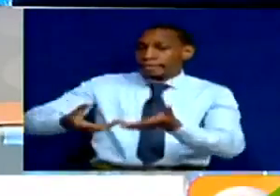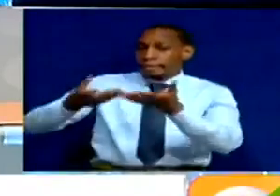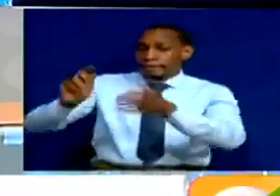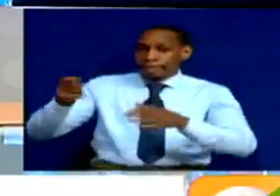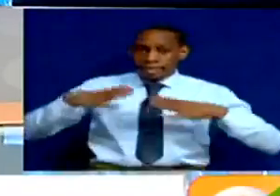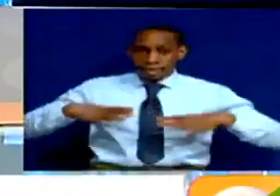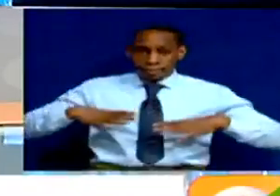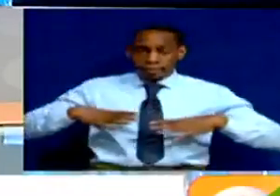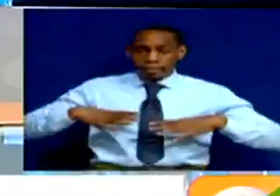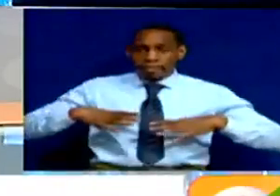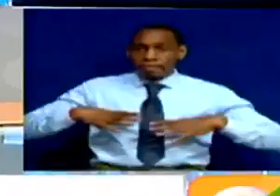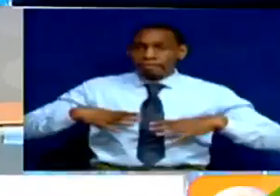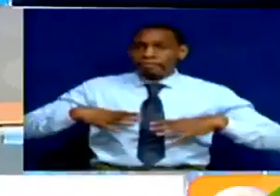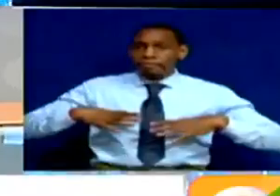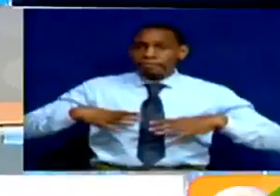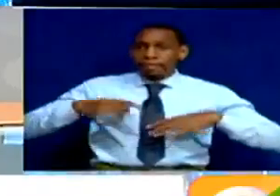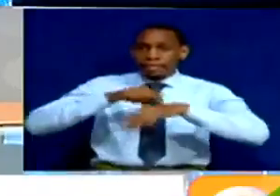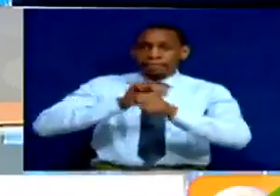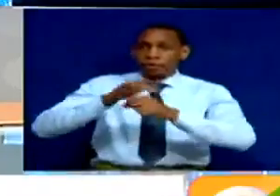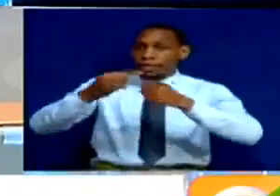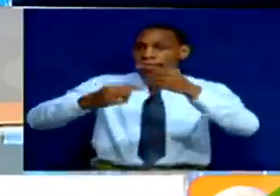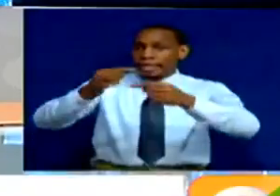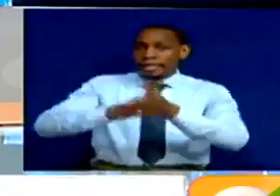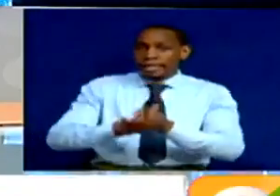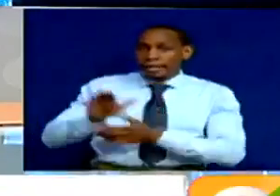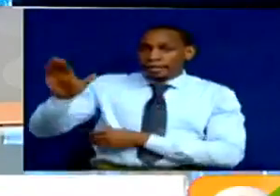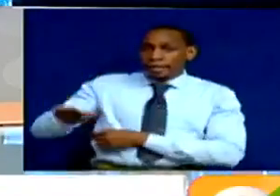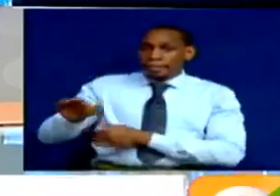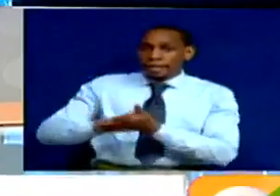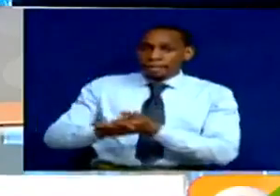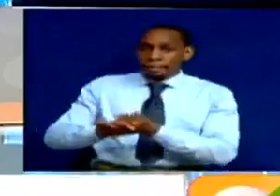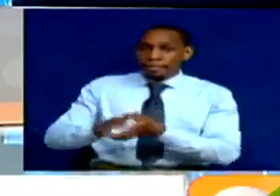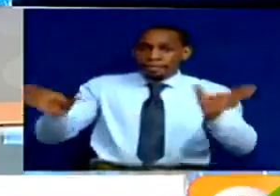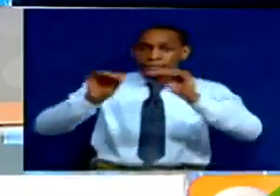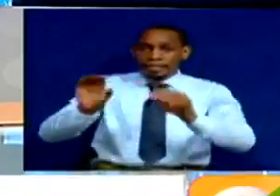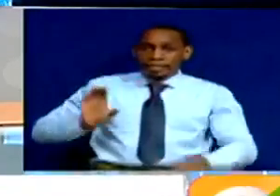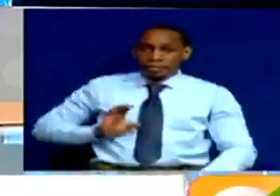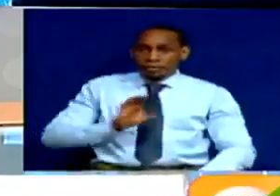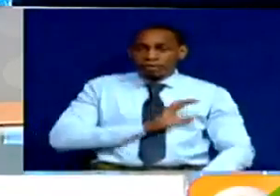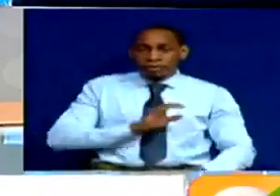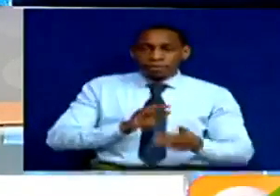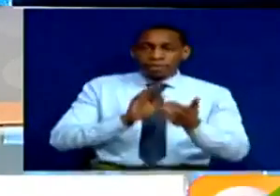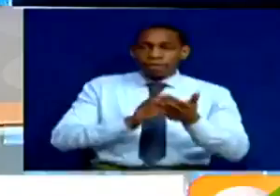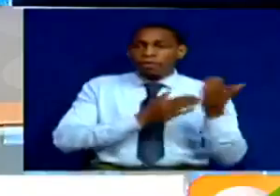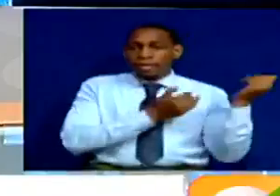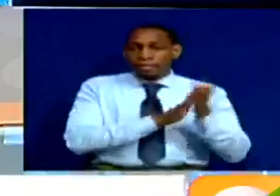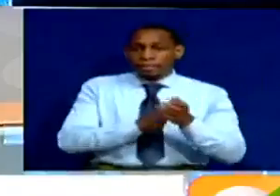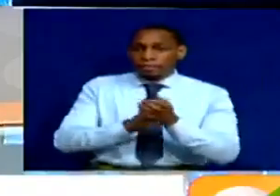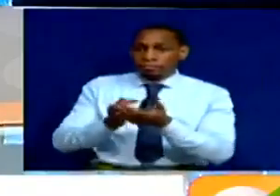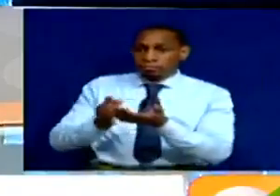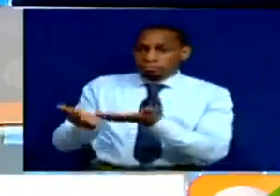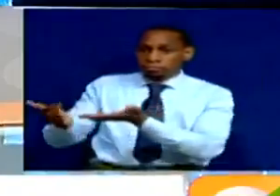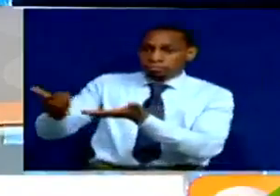on Kenyans in the midst of a pandemic. Now, Parliament's Budget and Appropriations Committee anticipates an increase of revenue